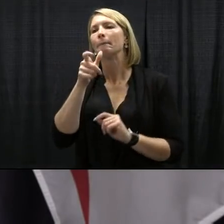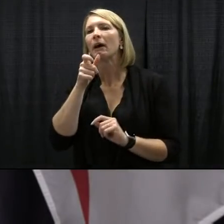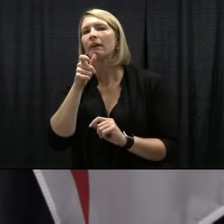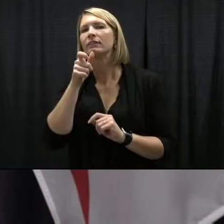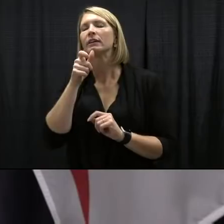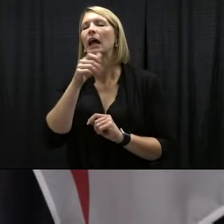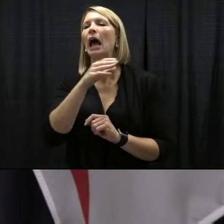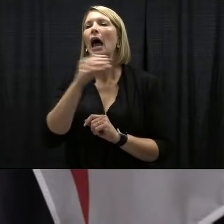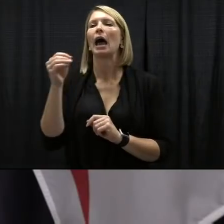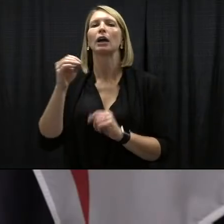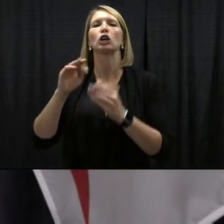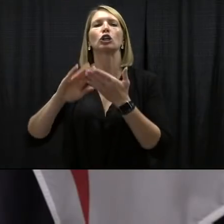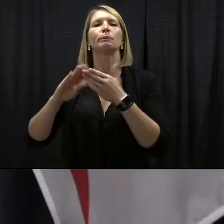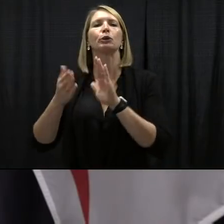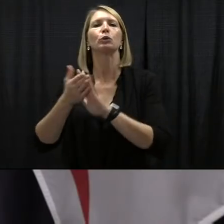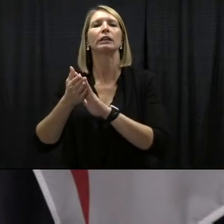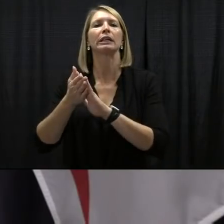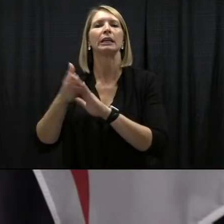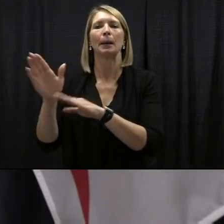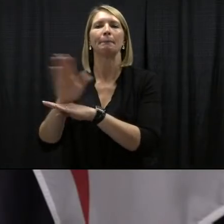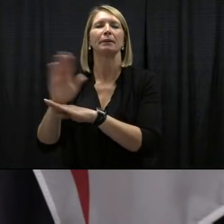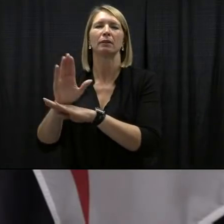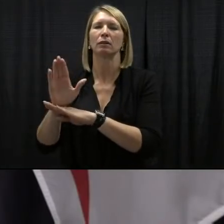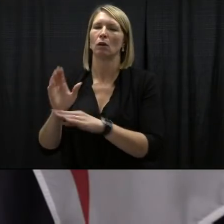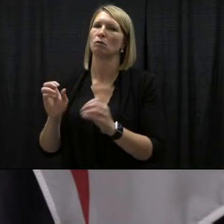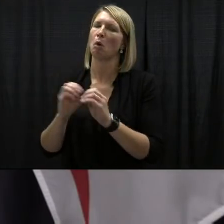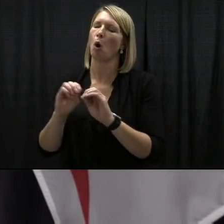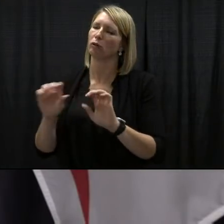that's a little bit more challenging there.